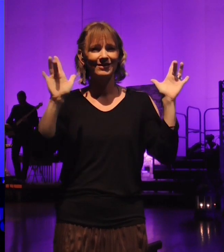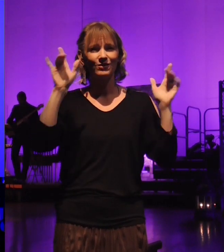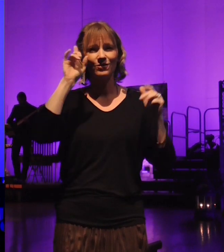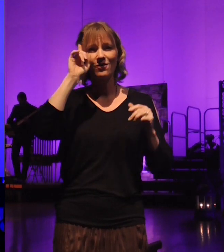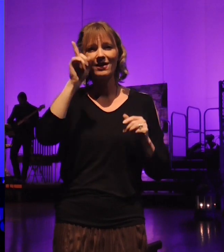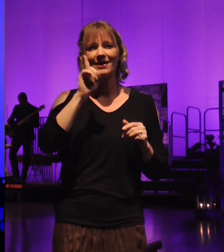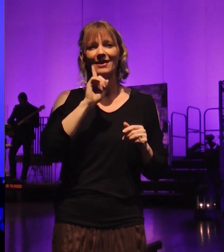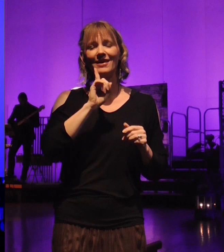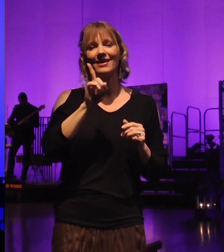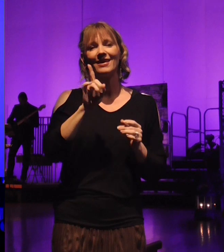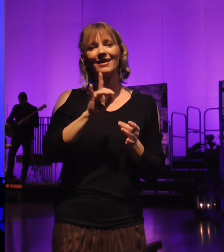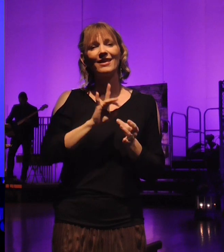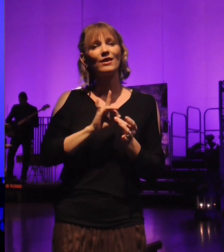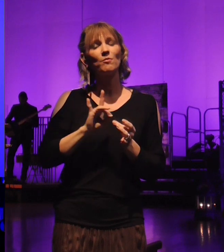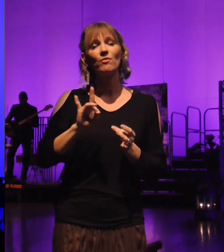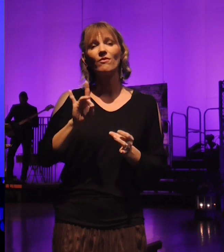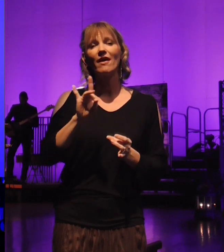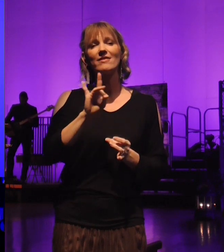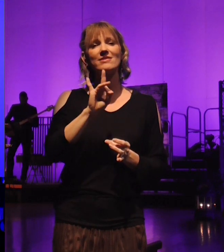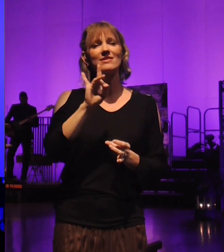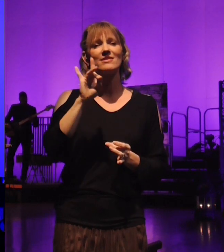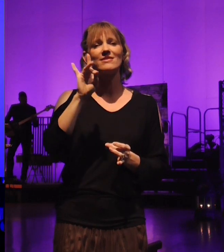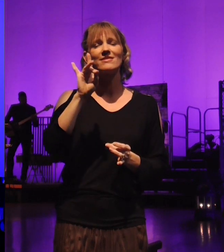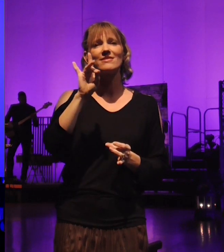Surely the presence